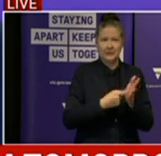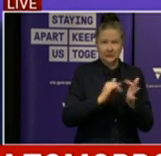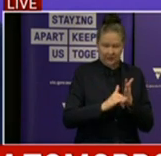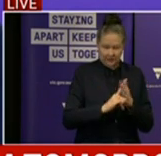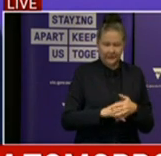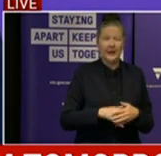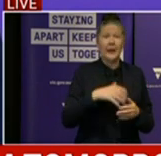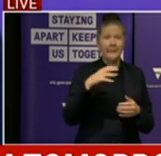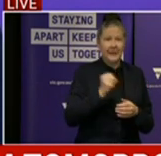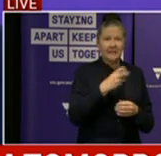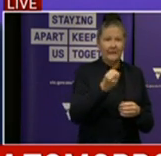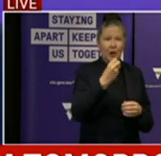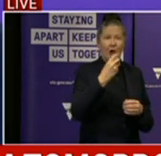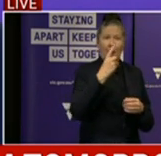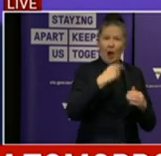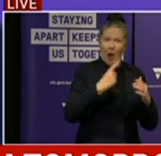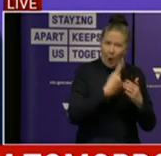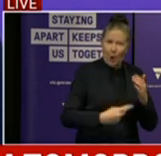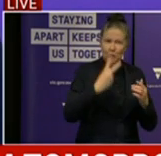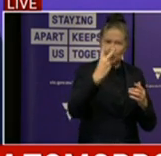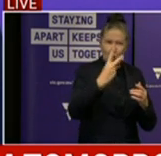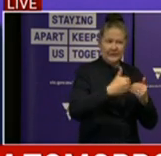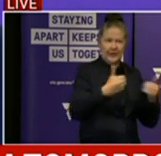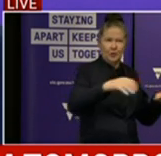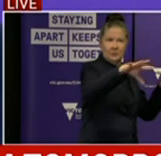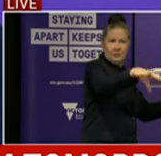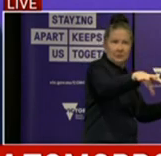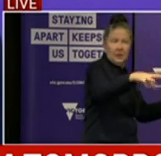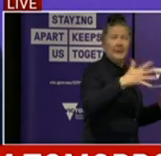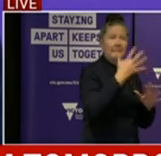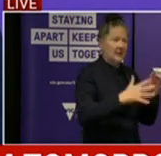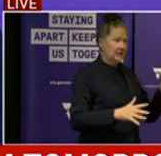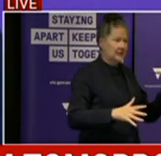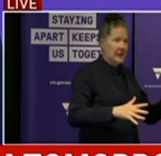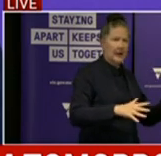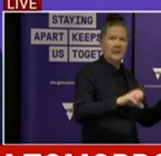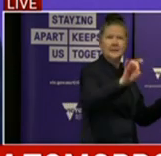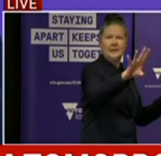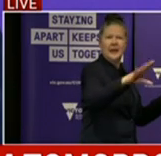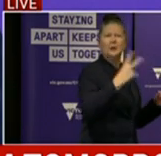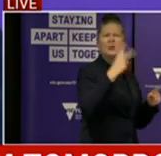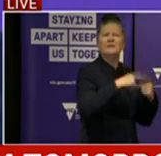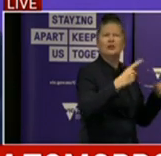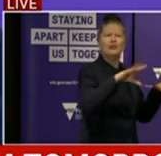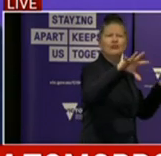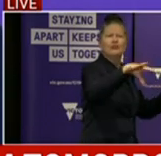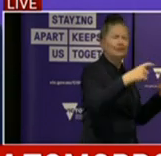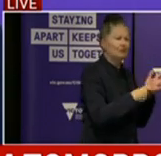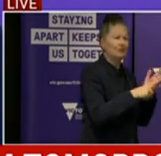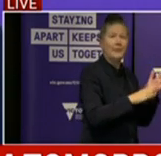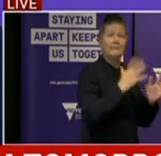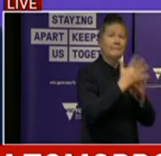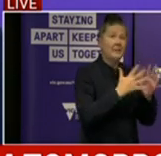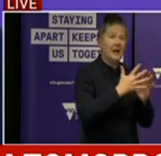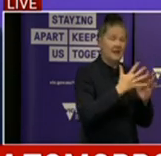spaces. So 2 spaces inside, a maximum of 10 each. So for larger venues, that would be 20 people inside.